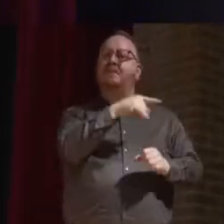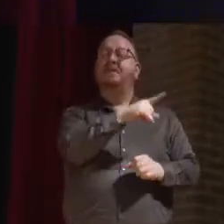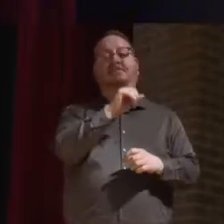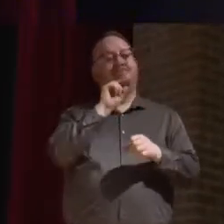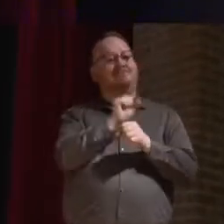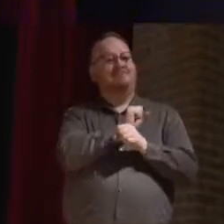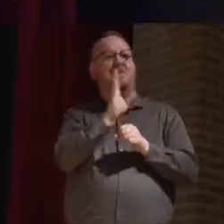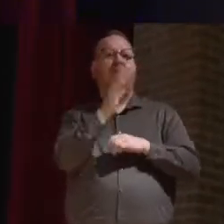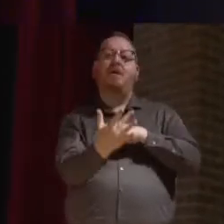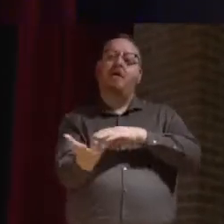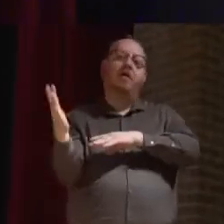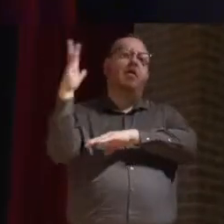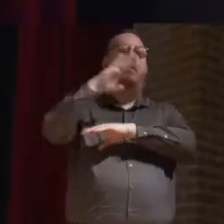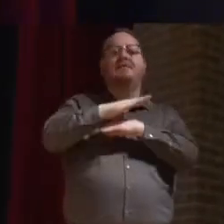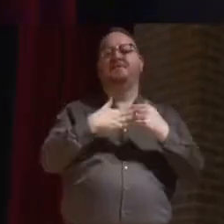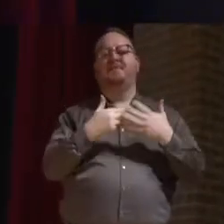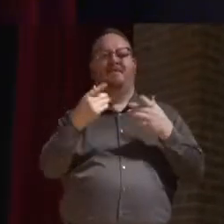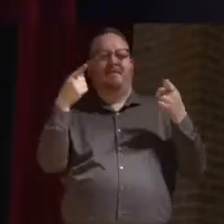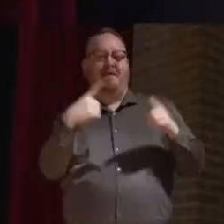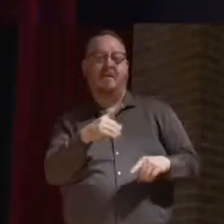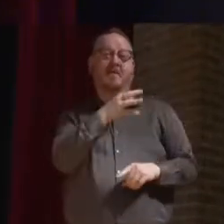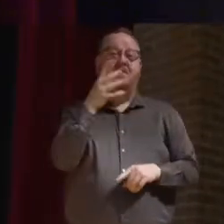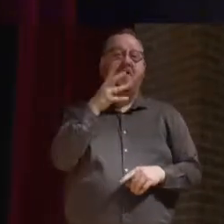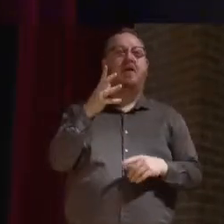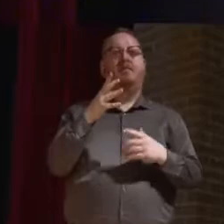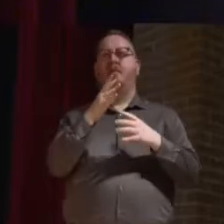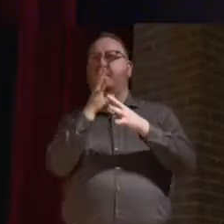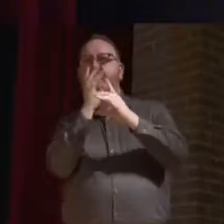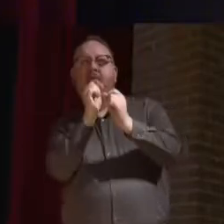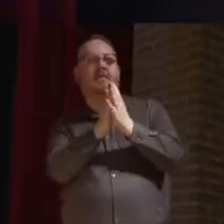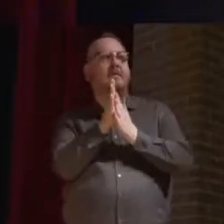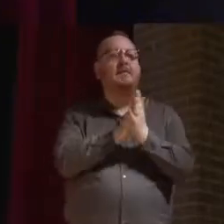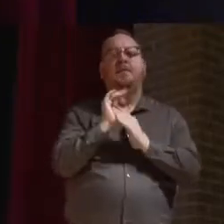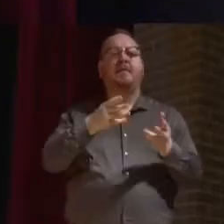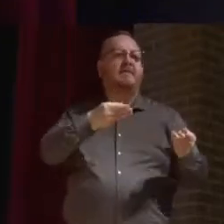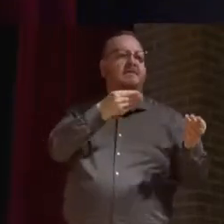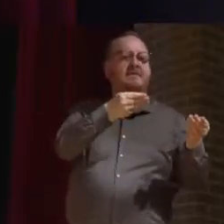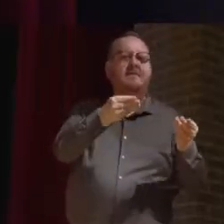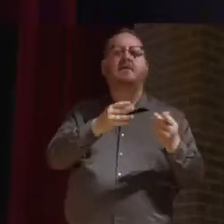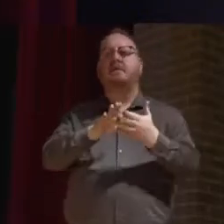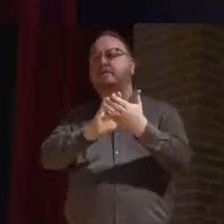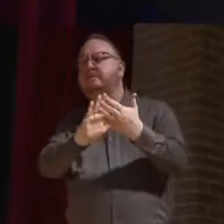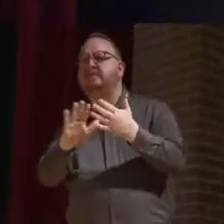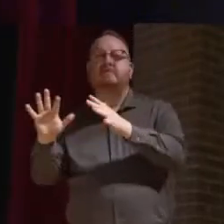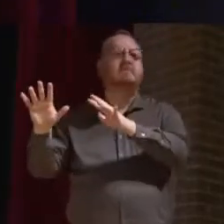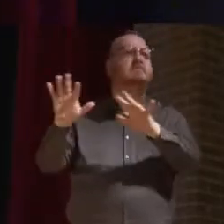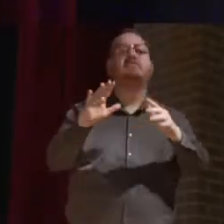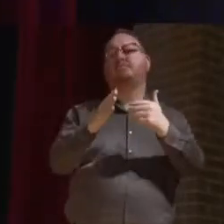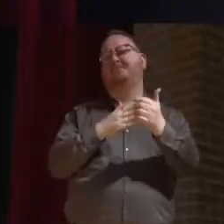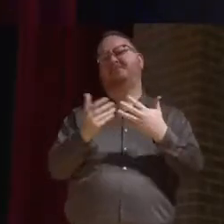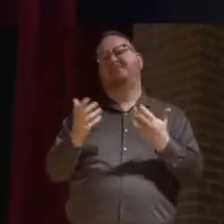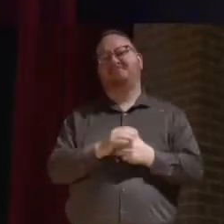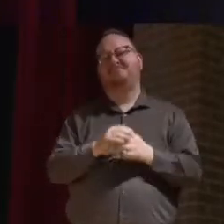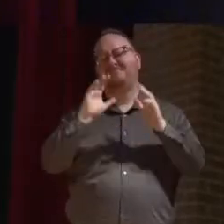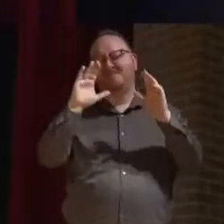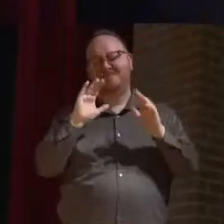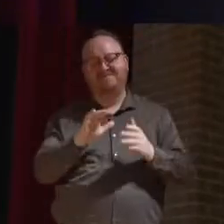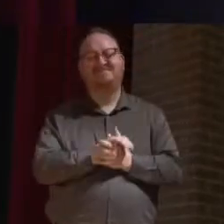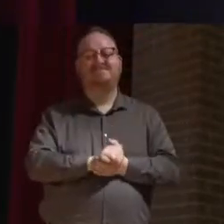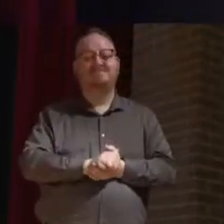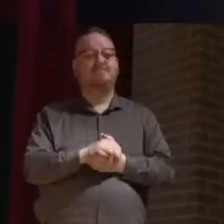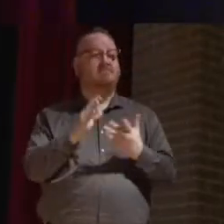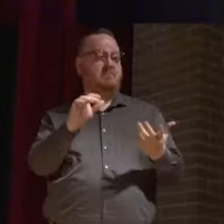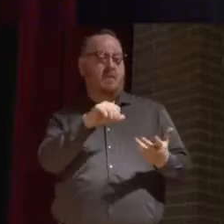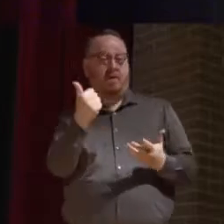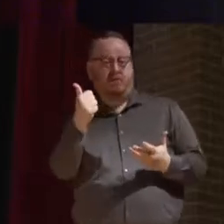day long, whatever was on the farm. Yep. Whatever there was, whether it was feeding or cleaning or whatever. Yep. It's awesome.